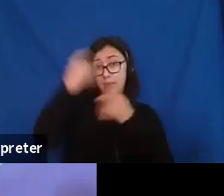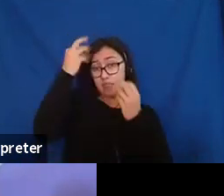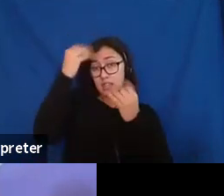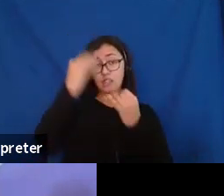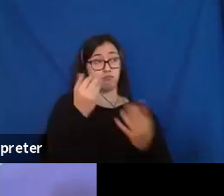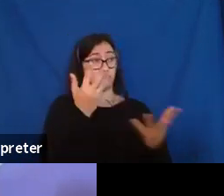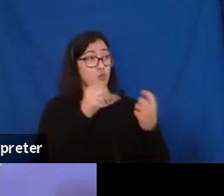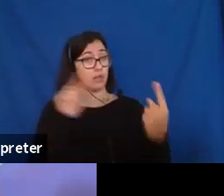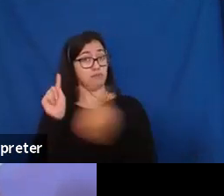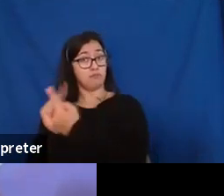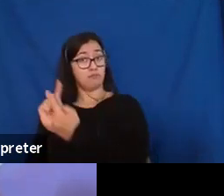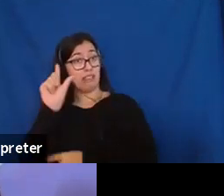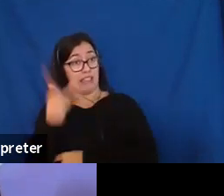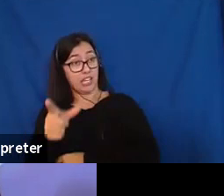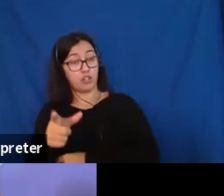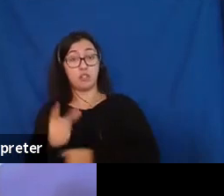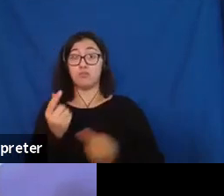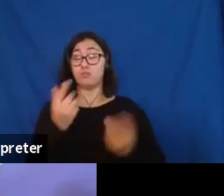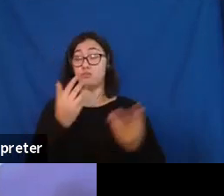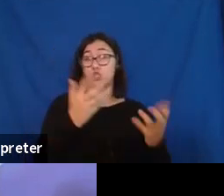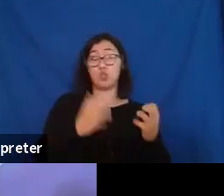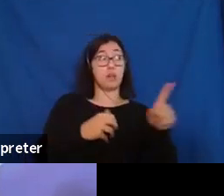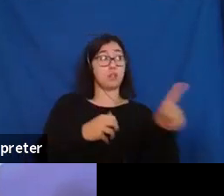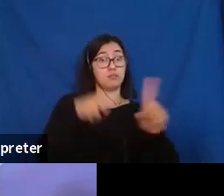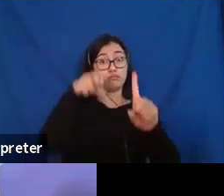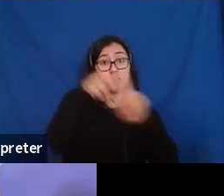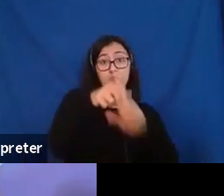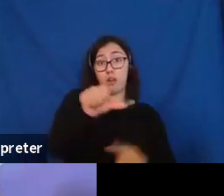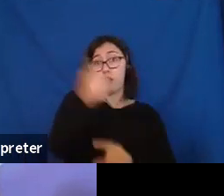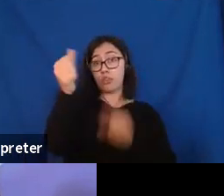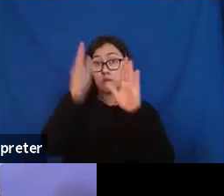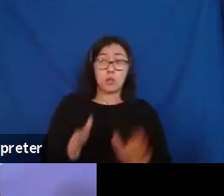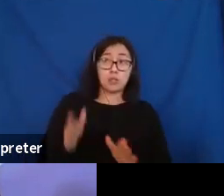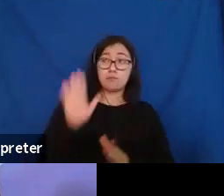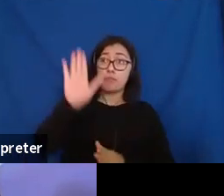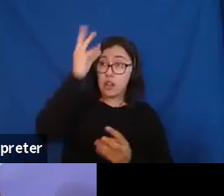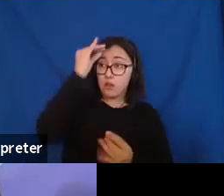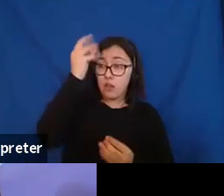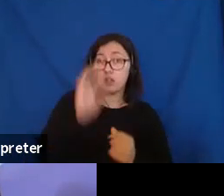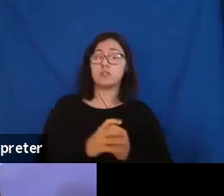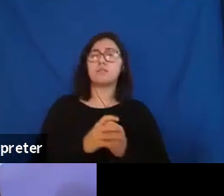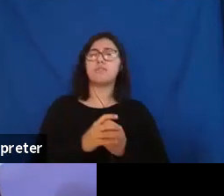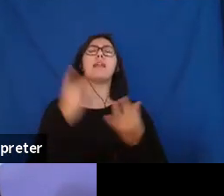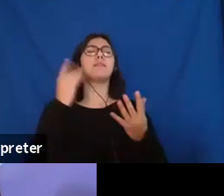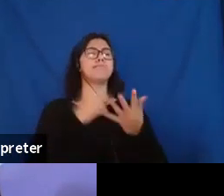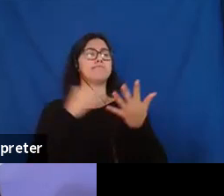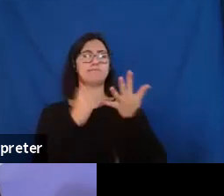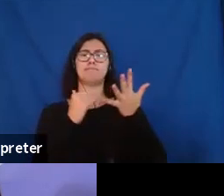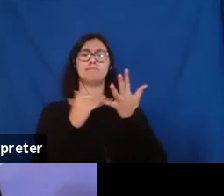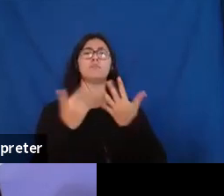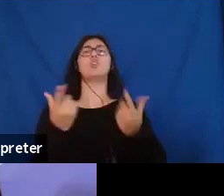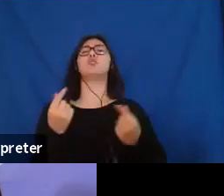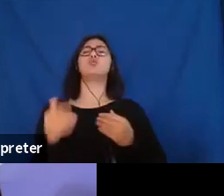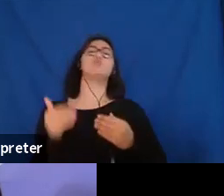me? Yeah. Do you want to check in with so-and-so about it first? Right. And then sort of think about, well, what might be some good next steps? But to do